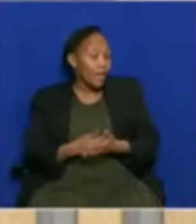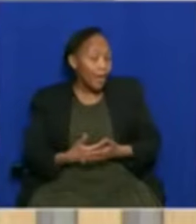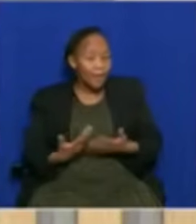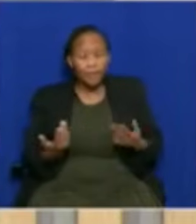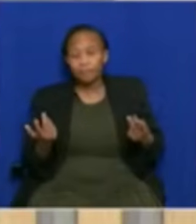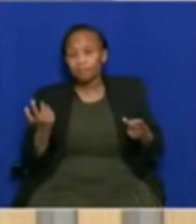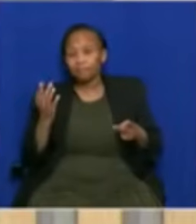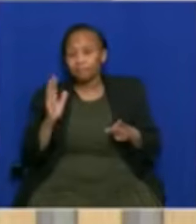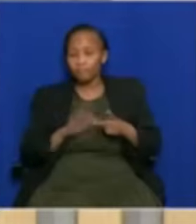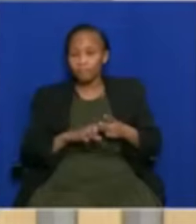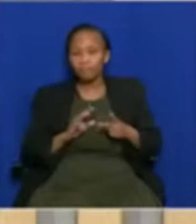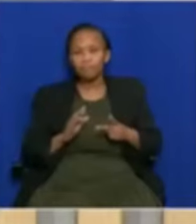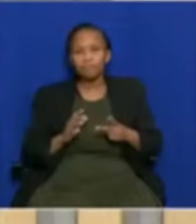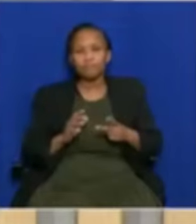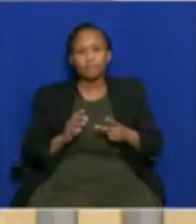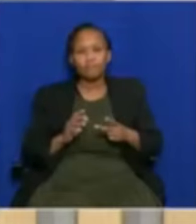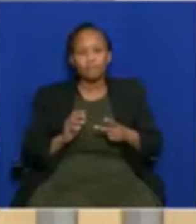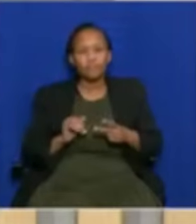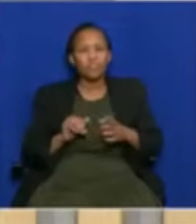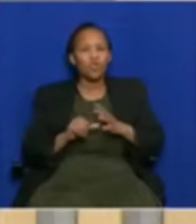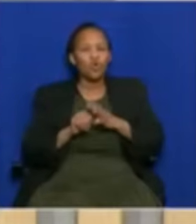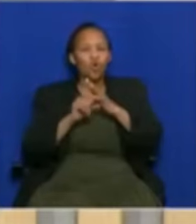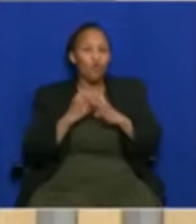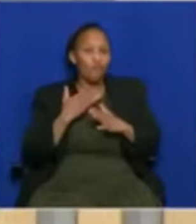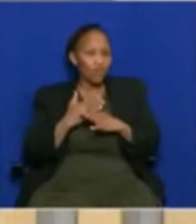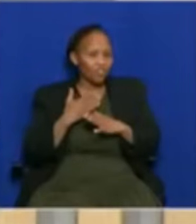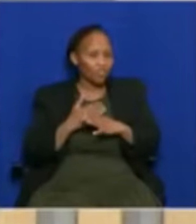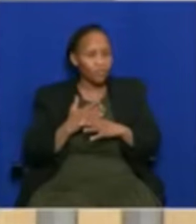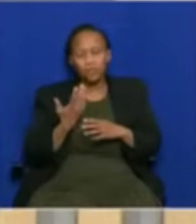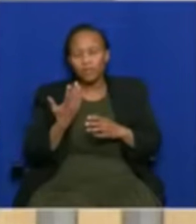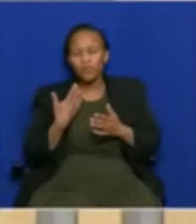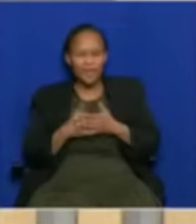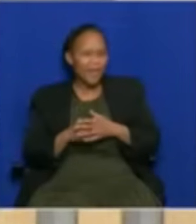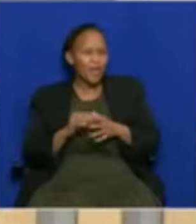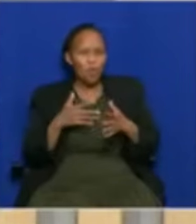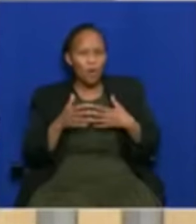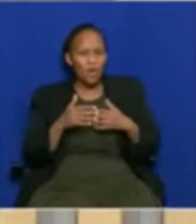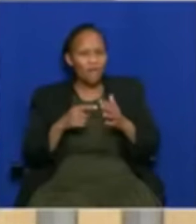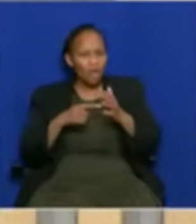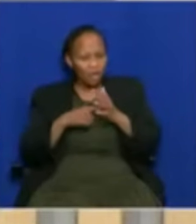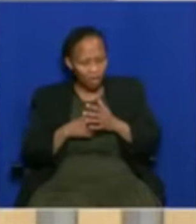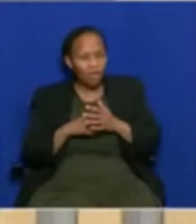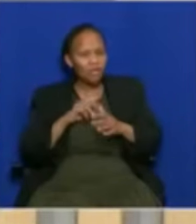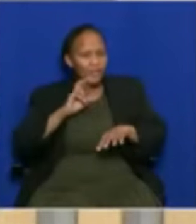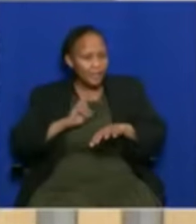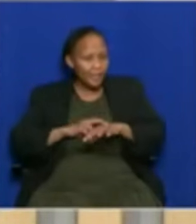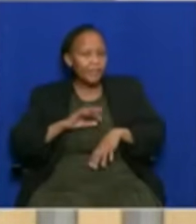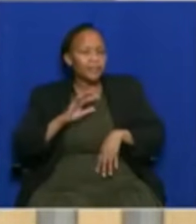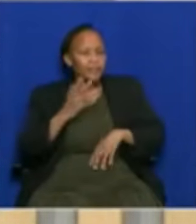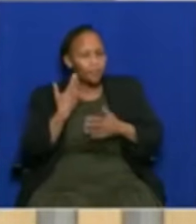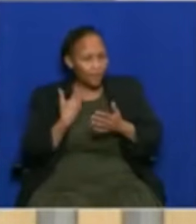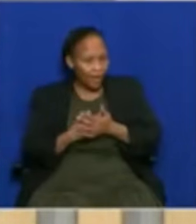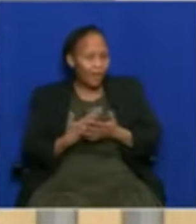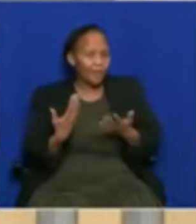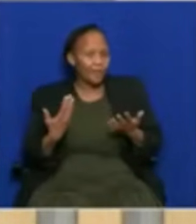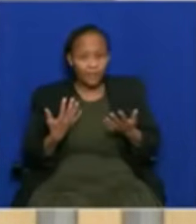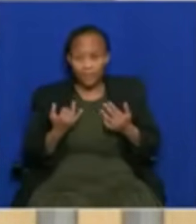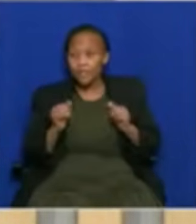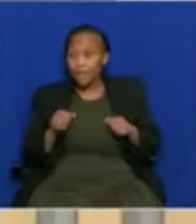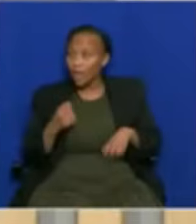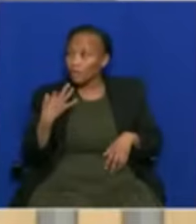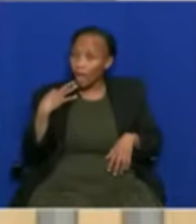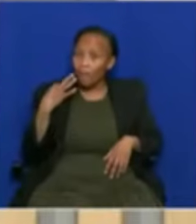in the core functions of the post, all the things that they require. That's why they cannot read. She applied. It's an external